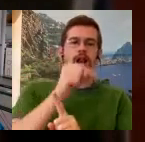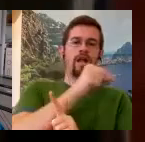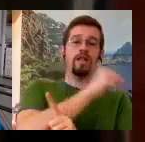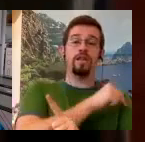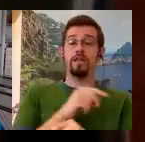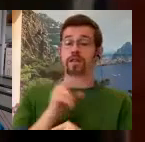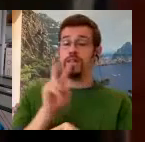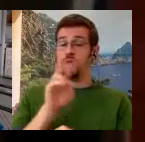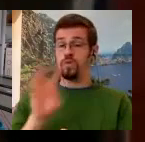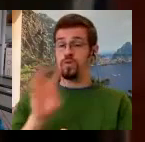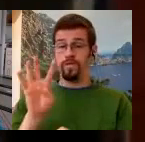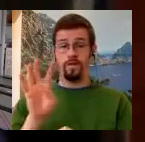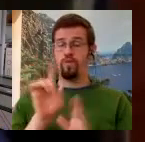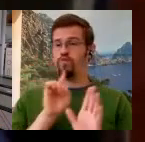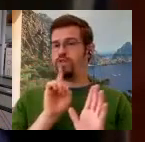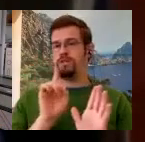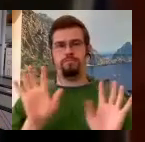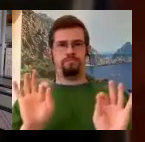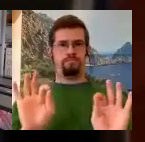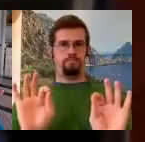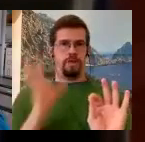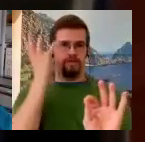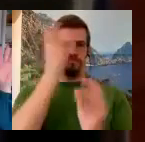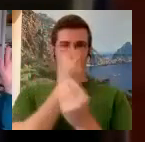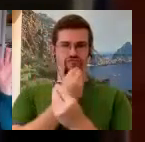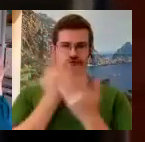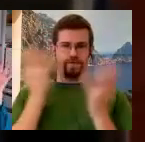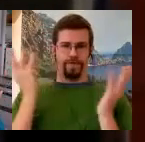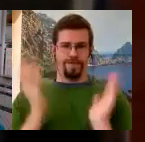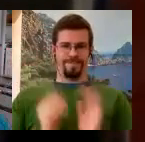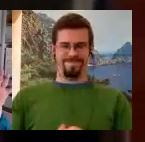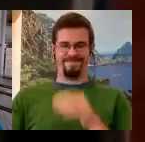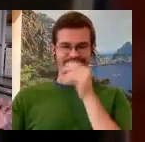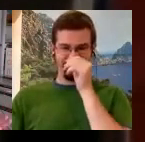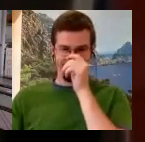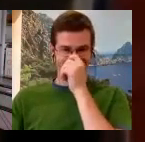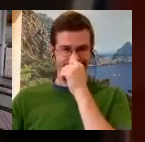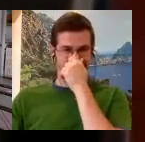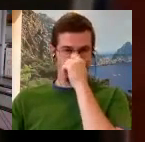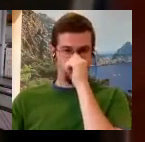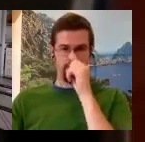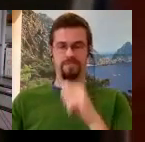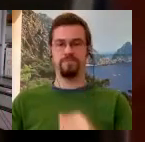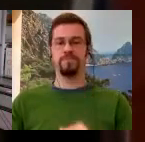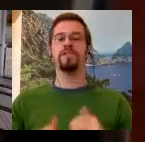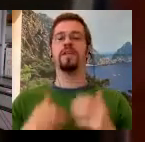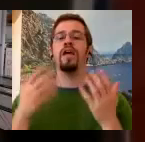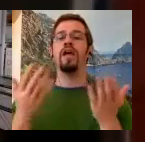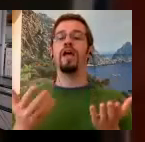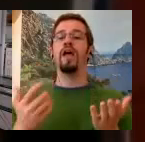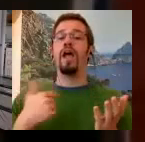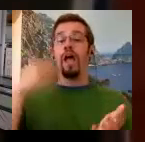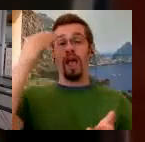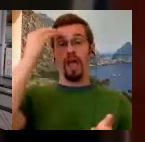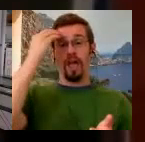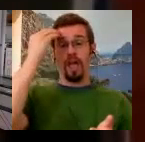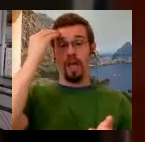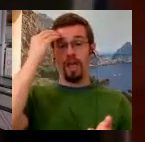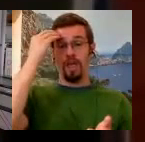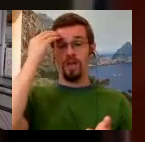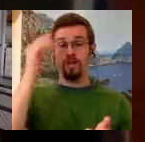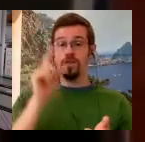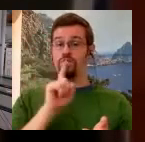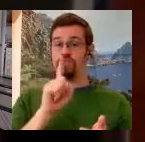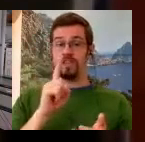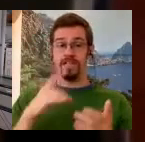thing. Thank you. And by the way, hi, Richard. I know that Richard's really excited about this presentation. I'm not sure I